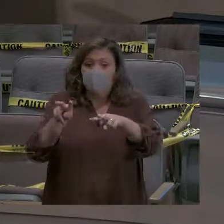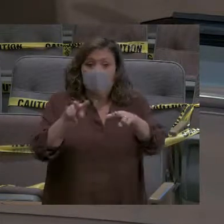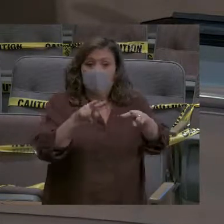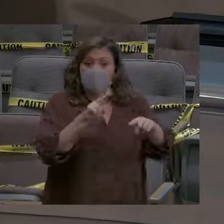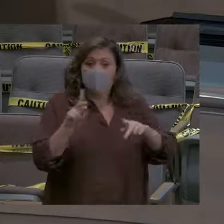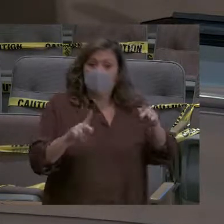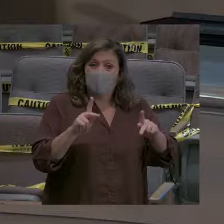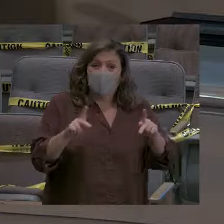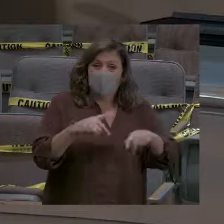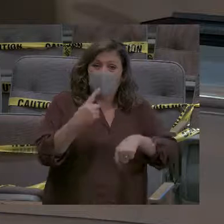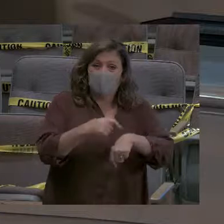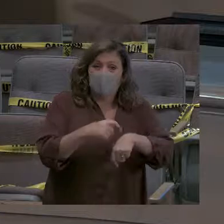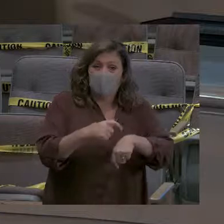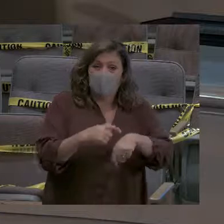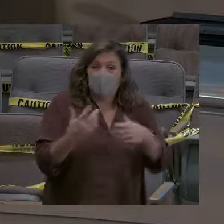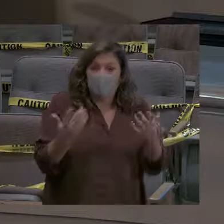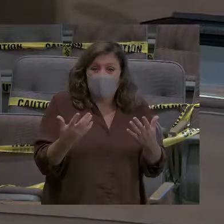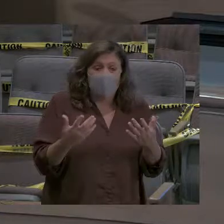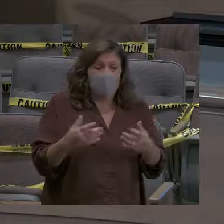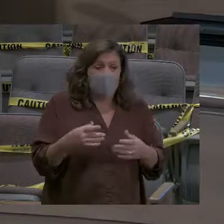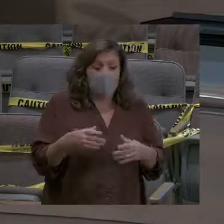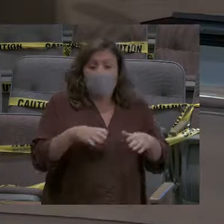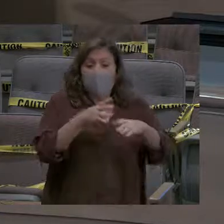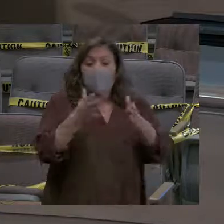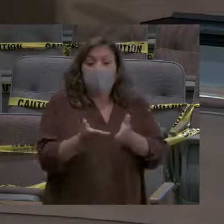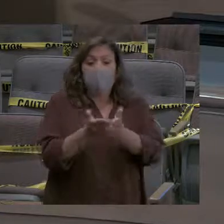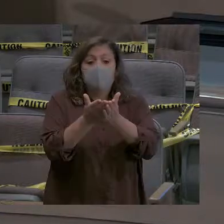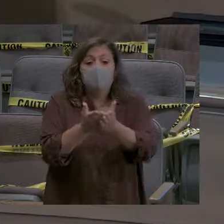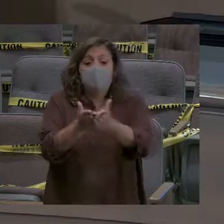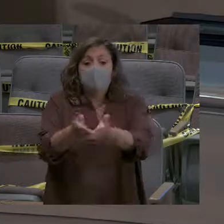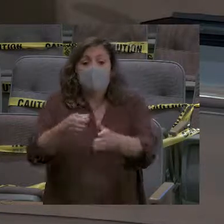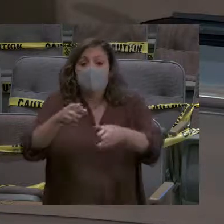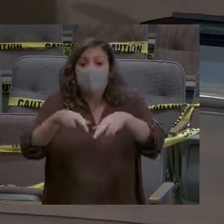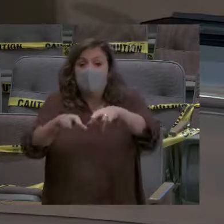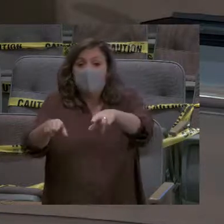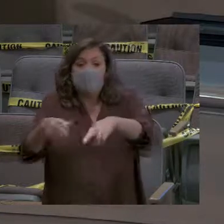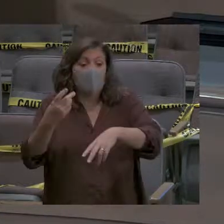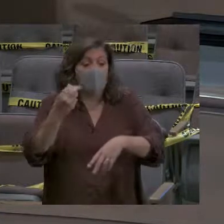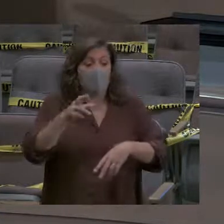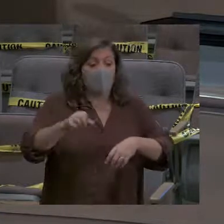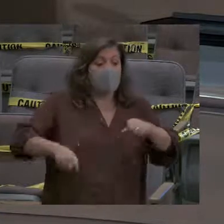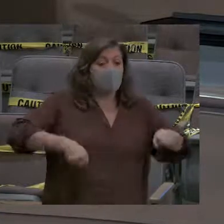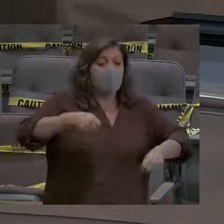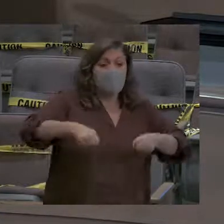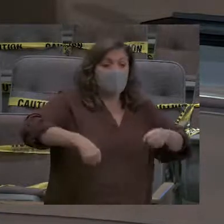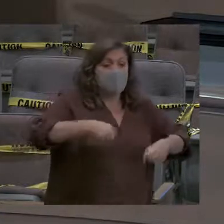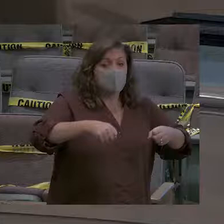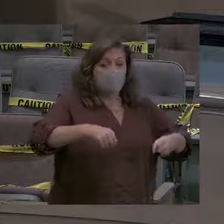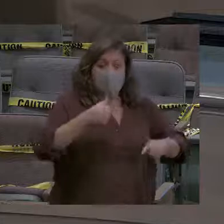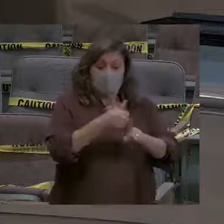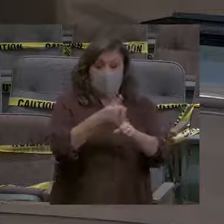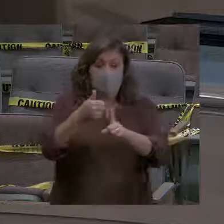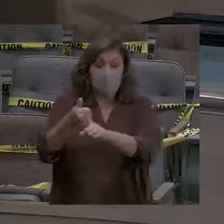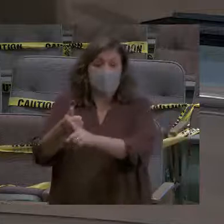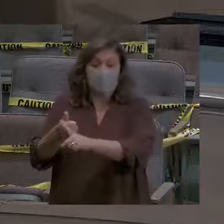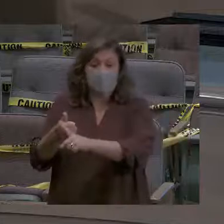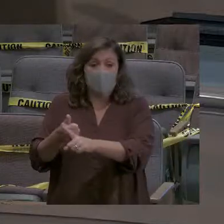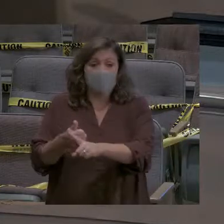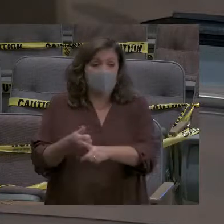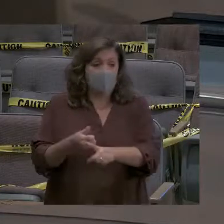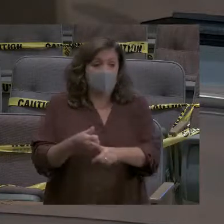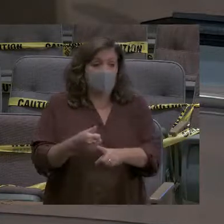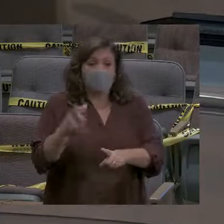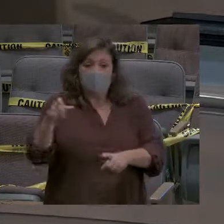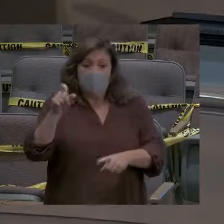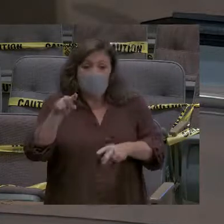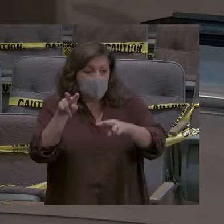to tackle people that are either floating down the Flint or riding a bike down a trail by themselves in order to spot